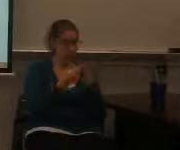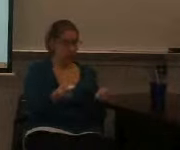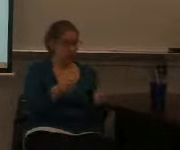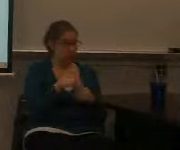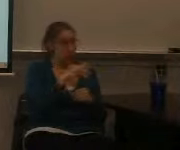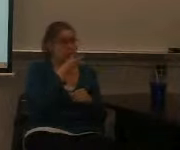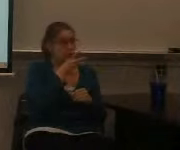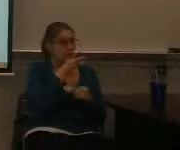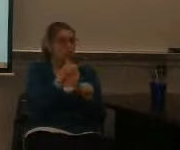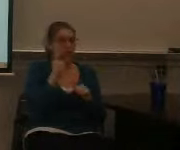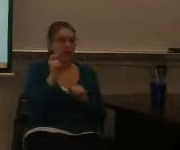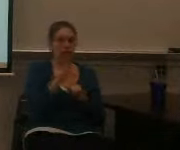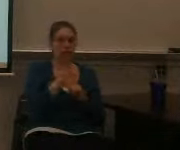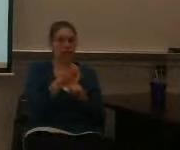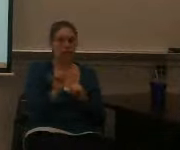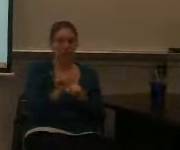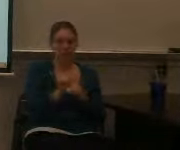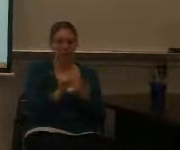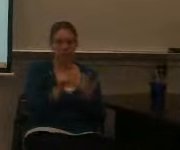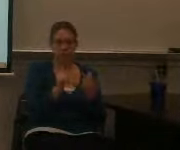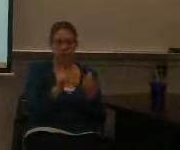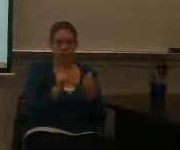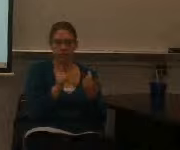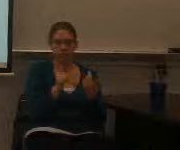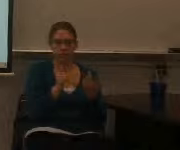in the water, so you can think of something like